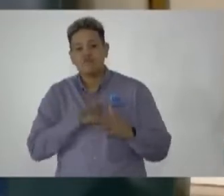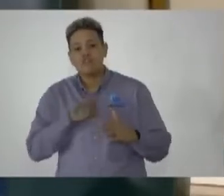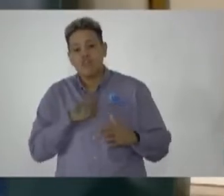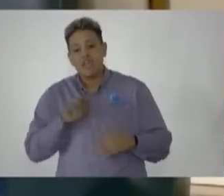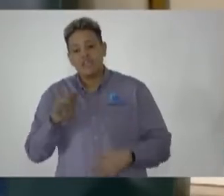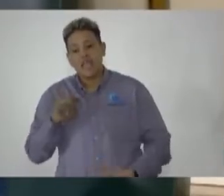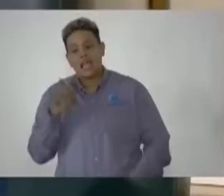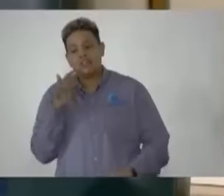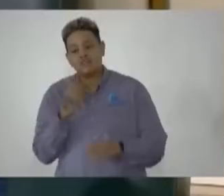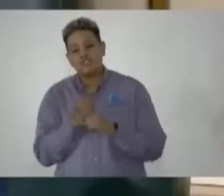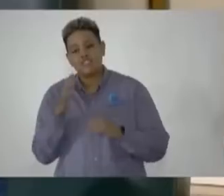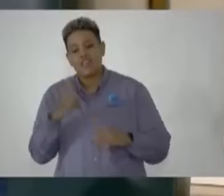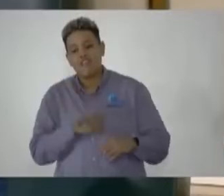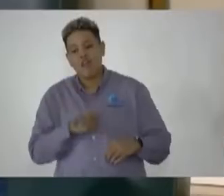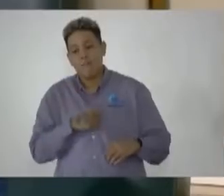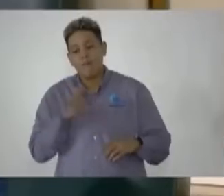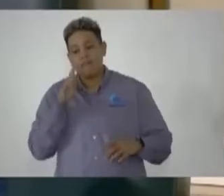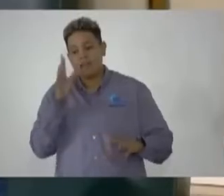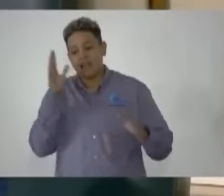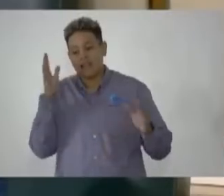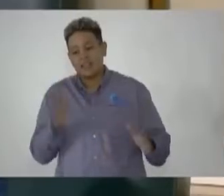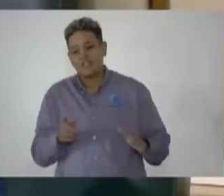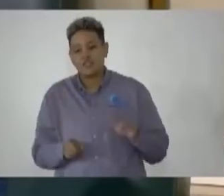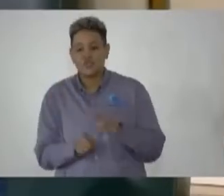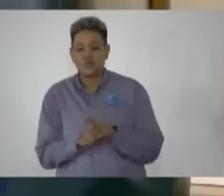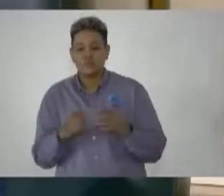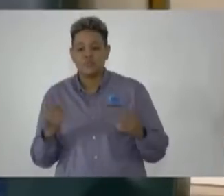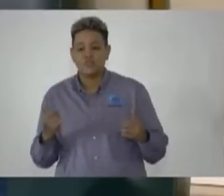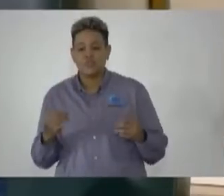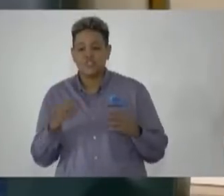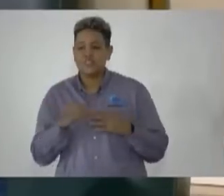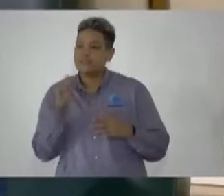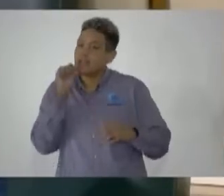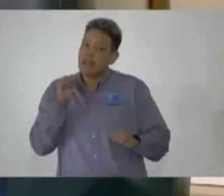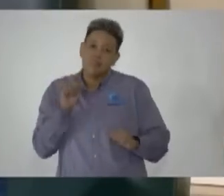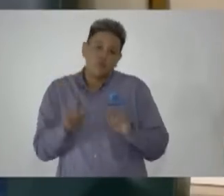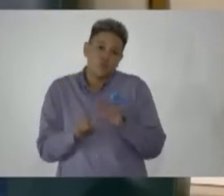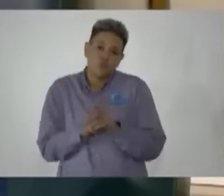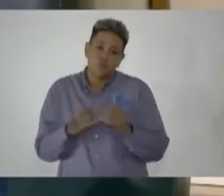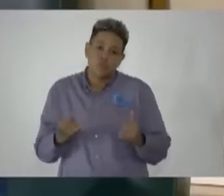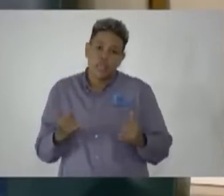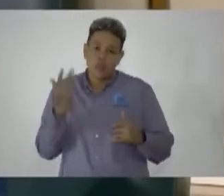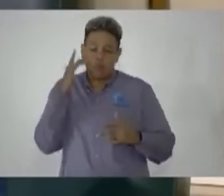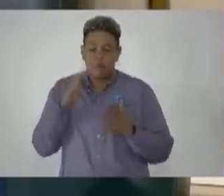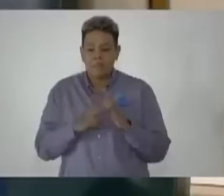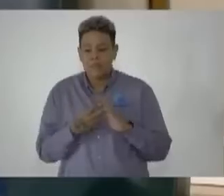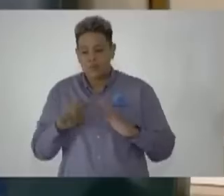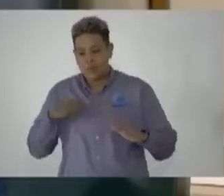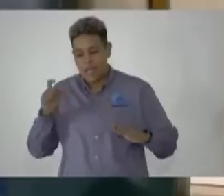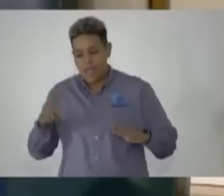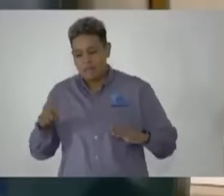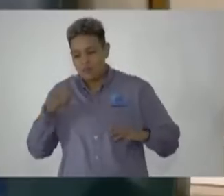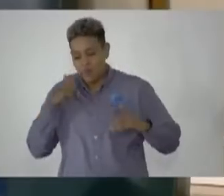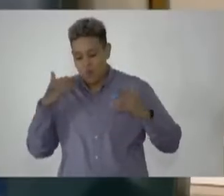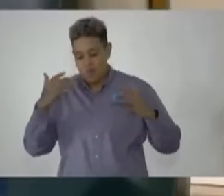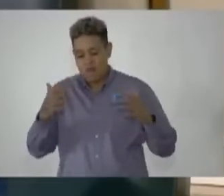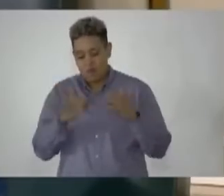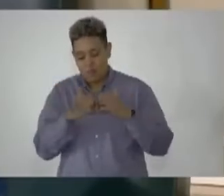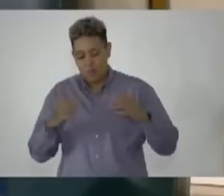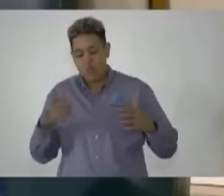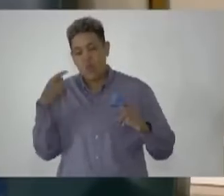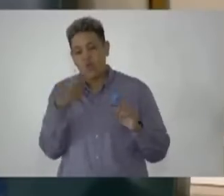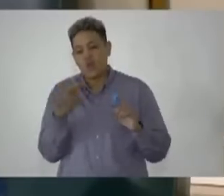I received her apologies for absence today, as she's indisposed, because it meant that we had to go forward without